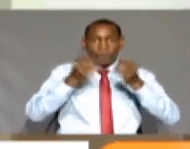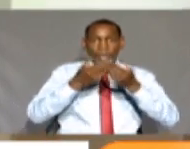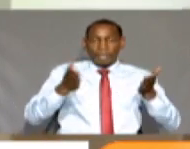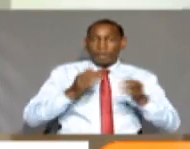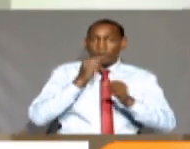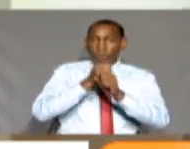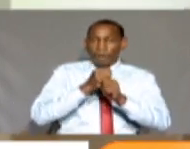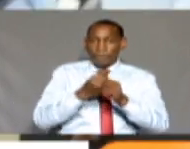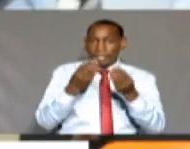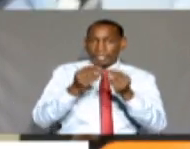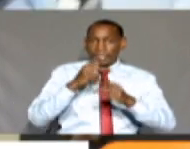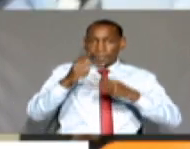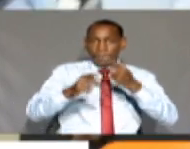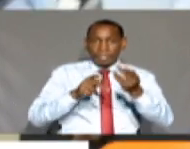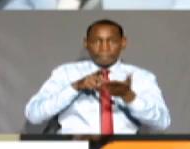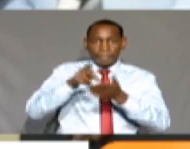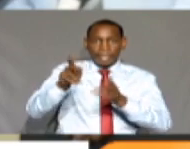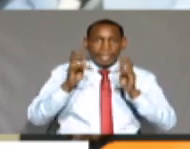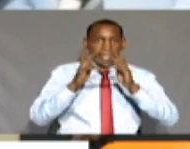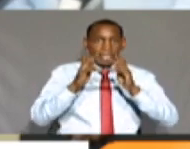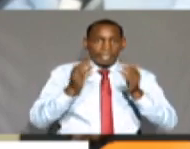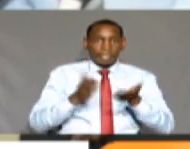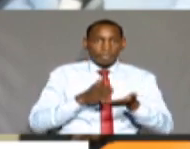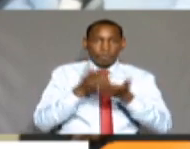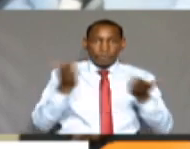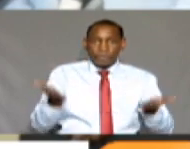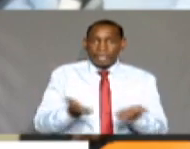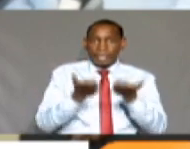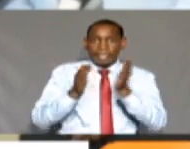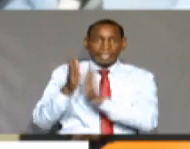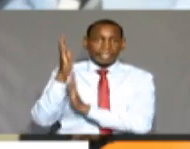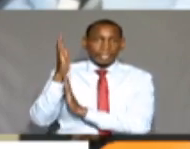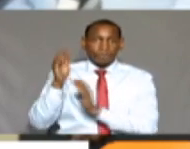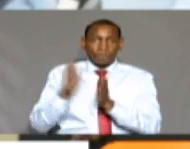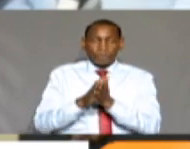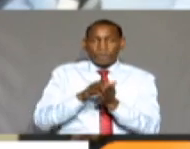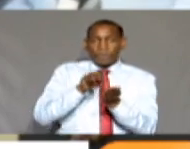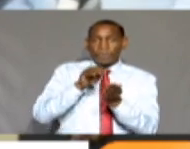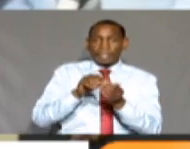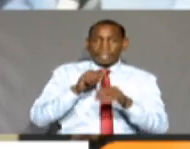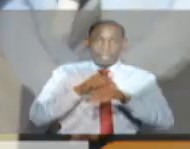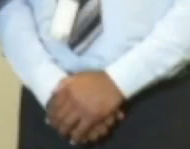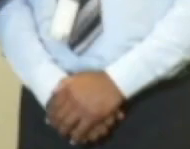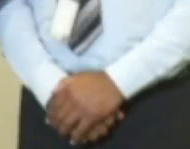set to ease process of online payments by enhancing security and saving time.